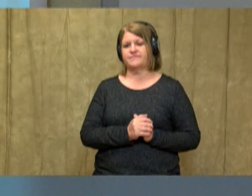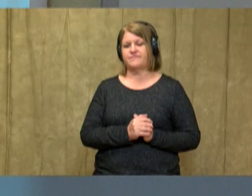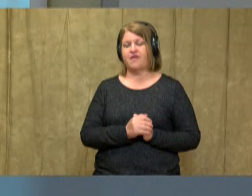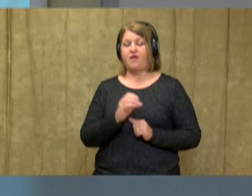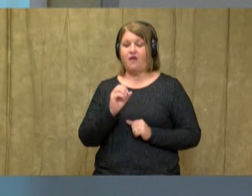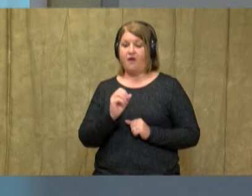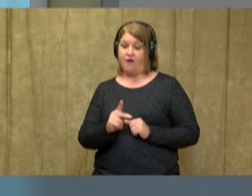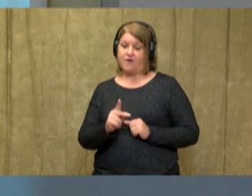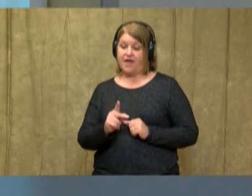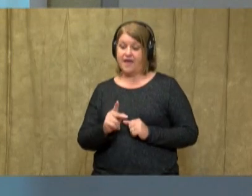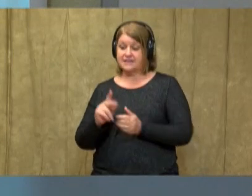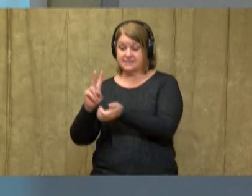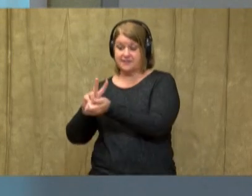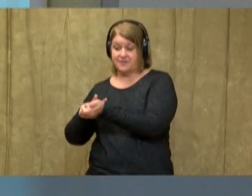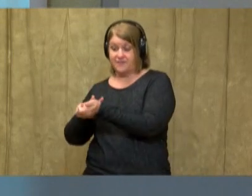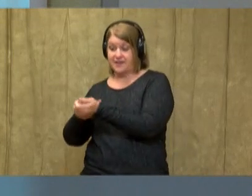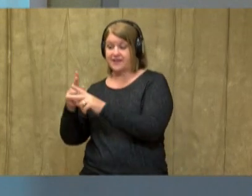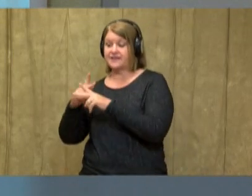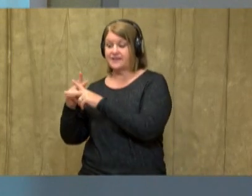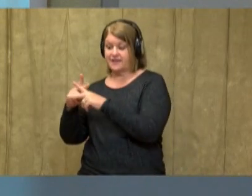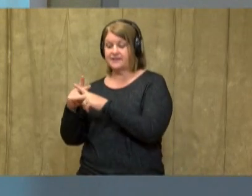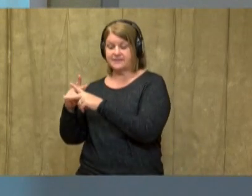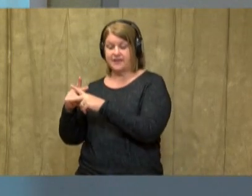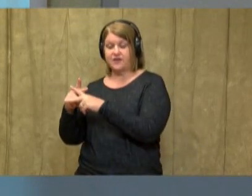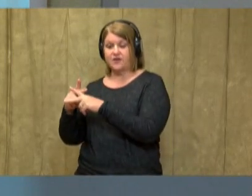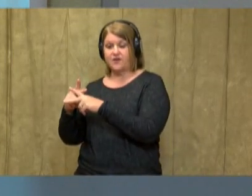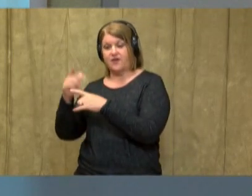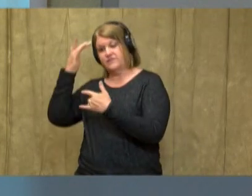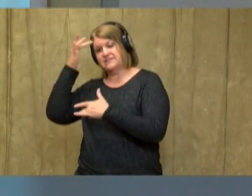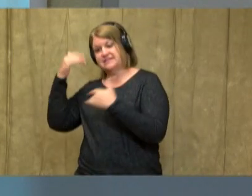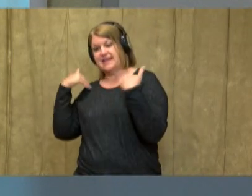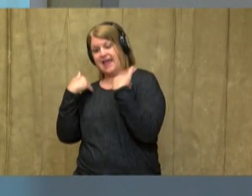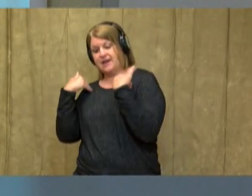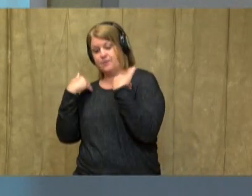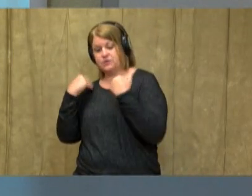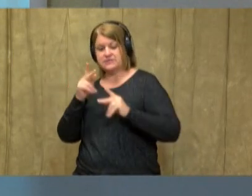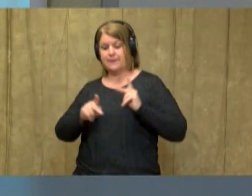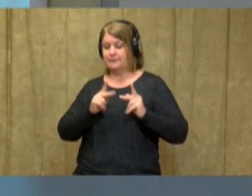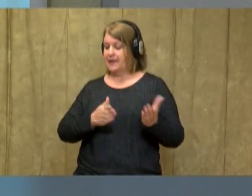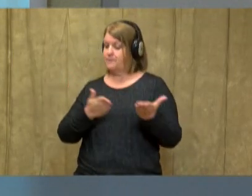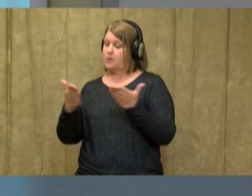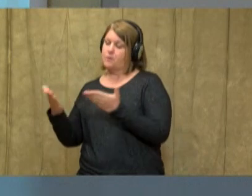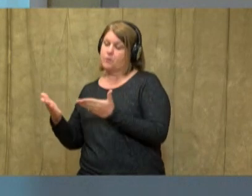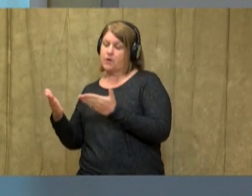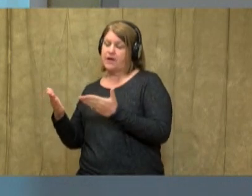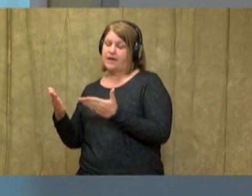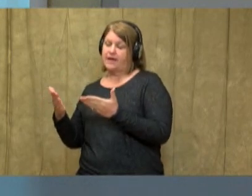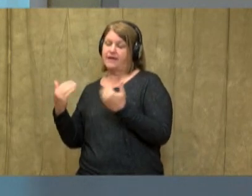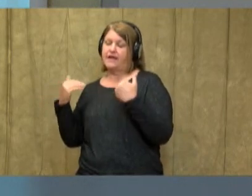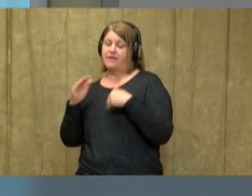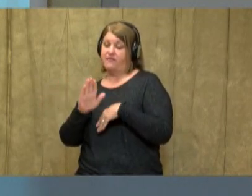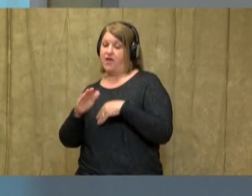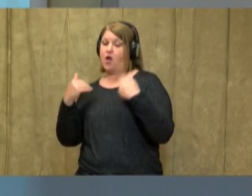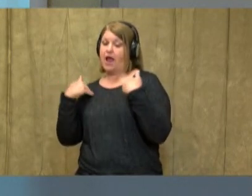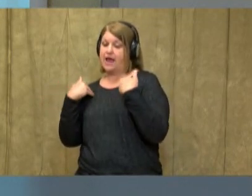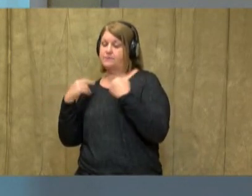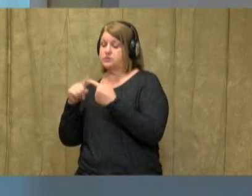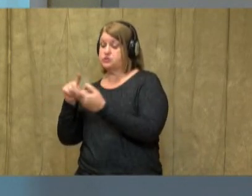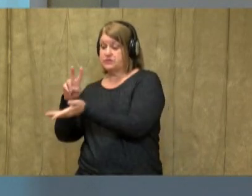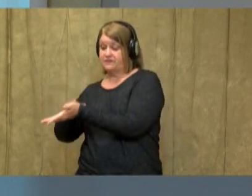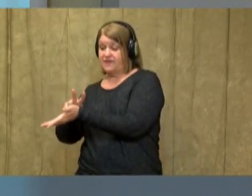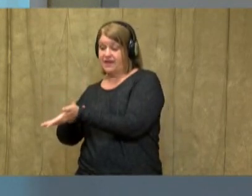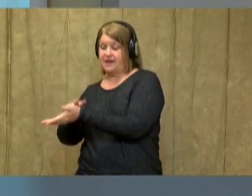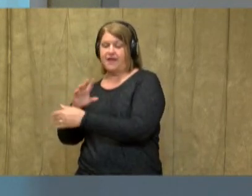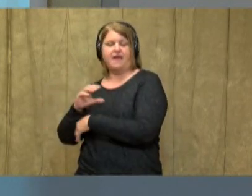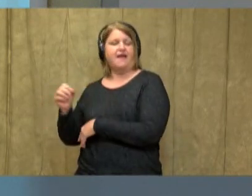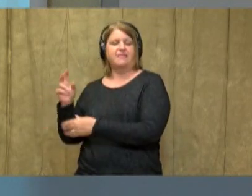All right, so the veterinarian takes care of sick animals. People bring their animals to the veterinarian, and the veterinarian